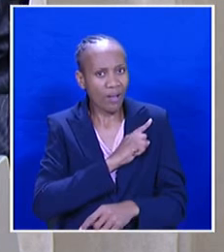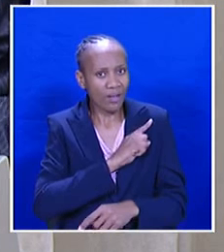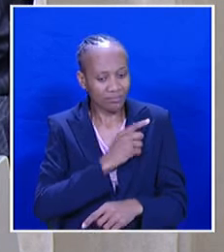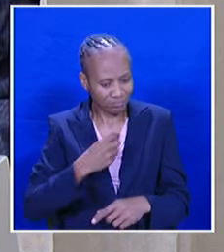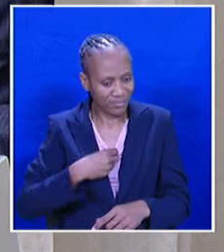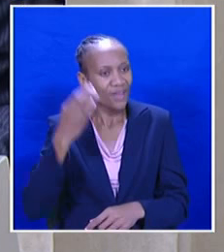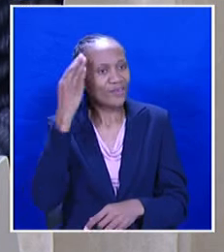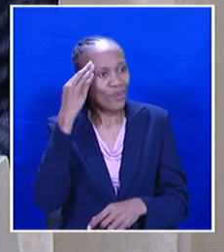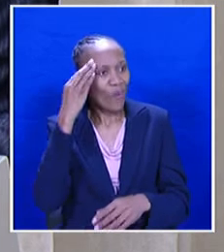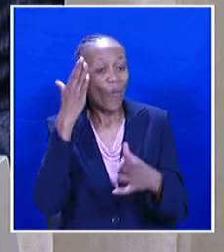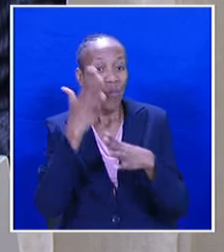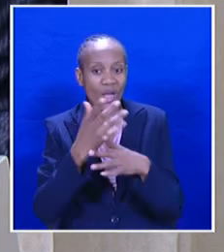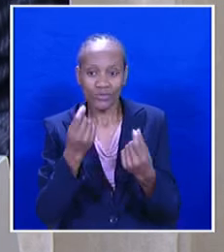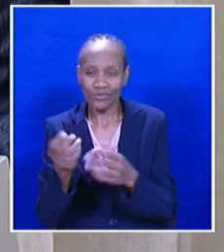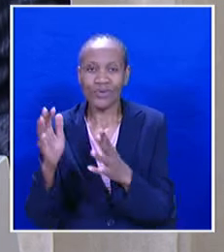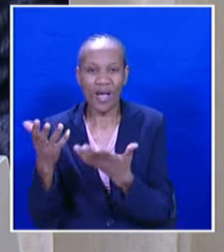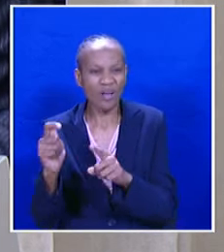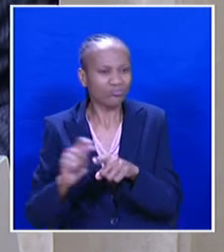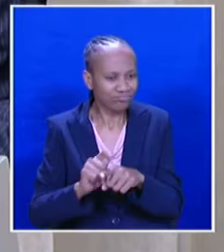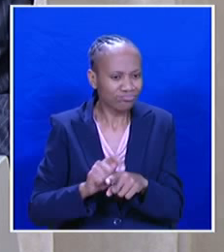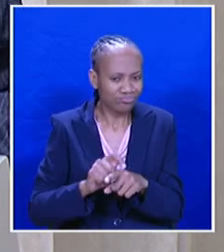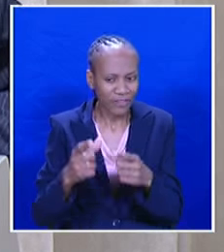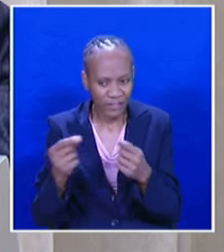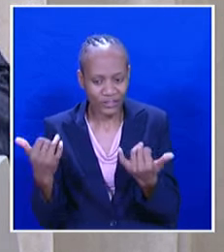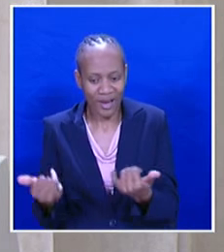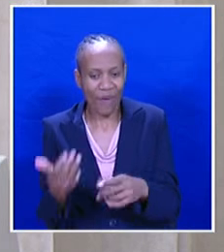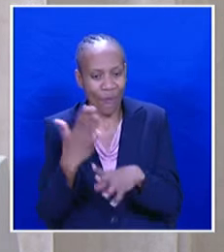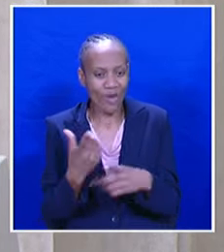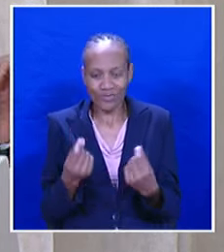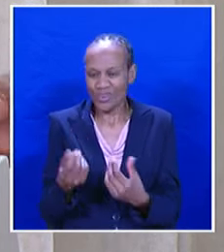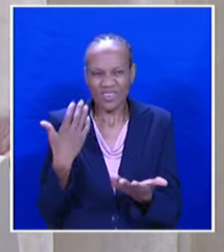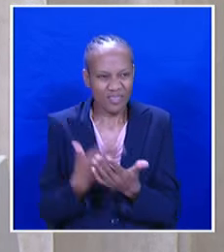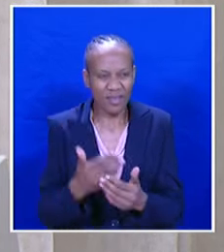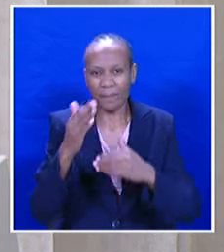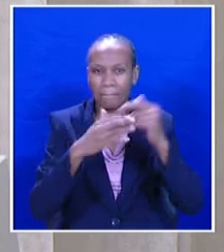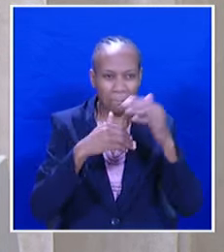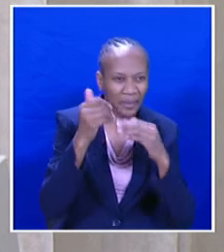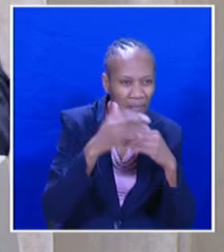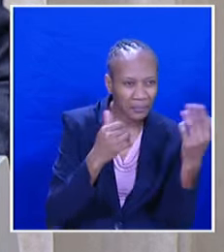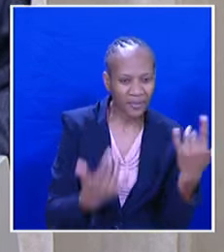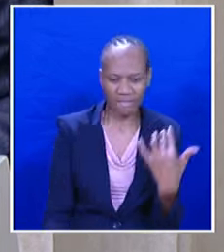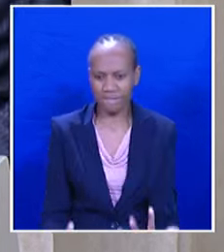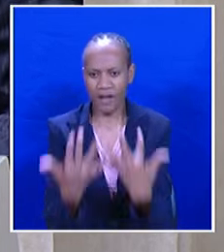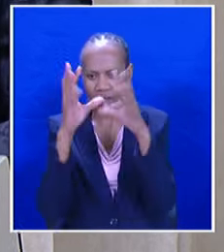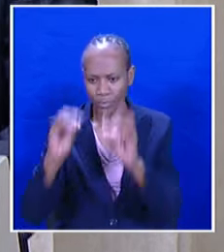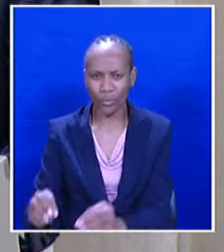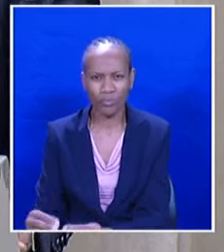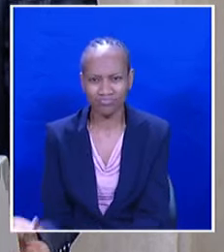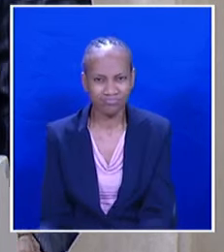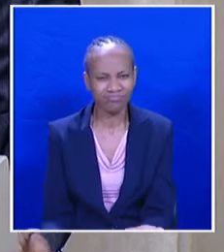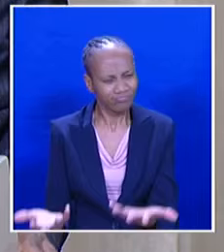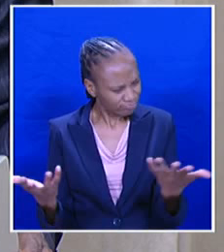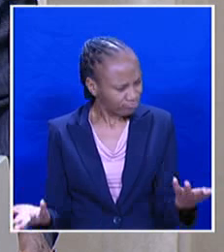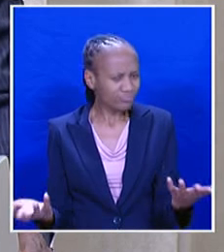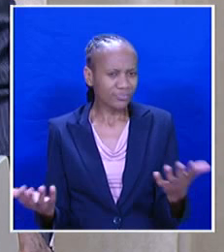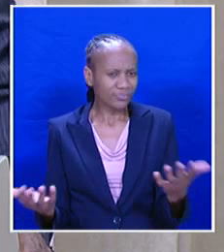I was able to either do some building, fighting fire and all that. Now, a good demonstration of that is what we